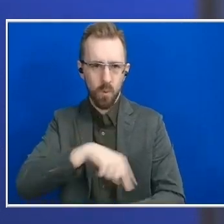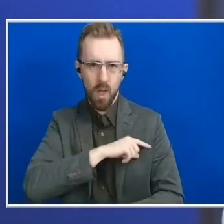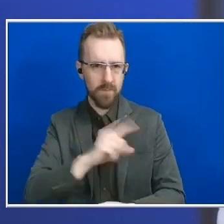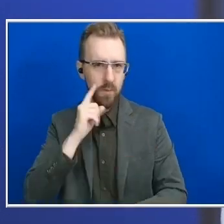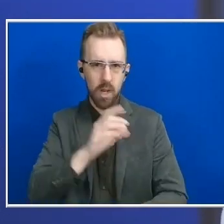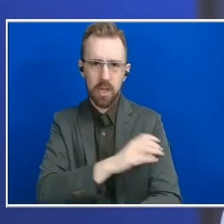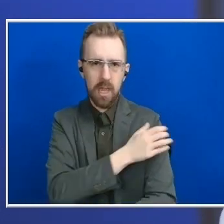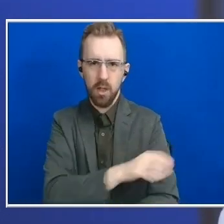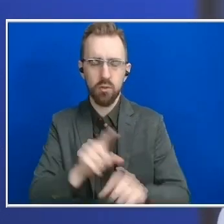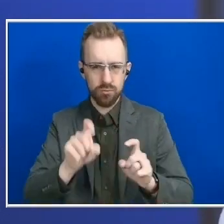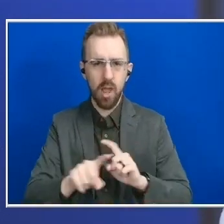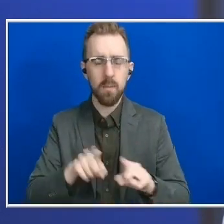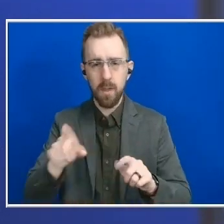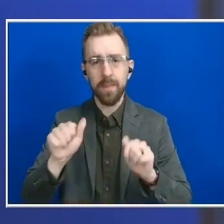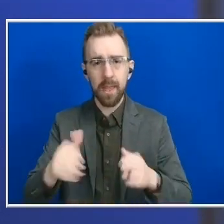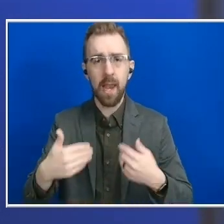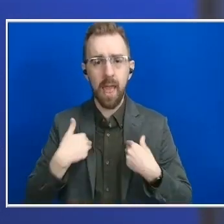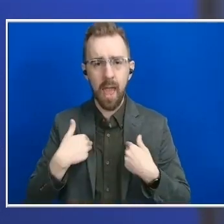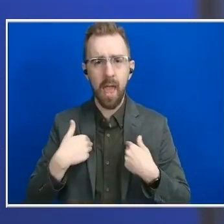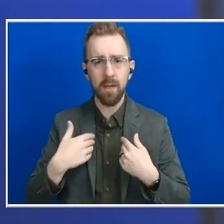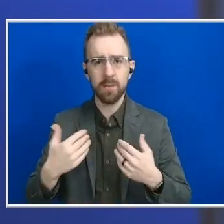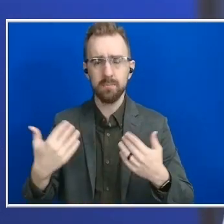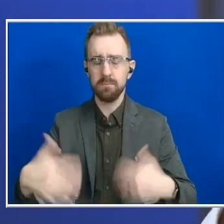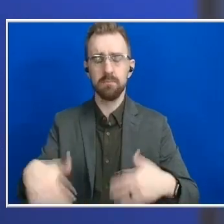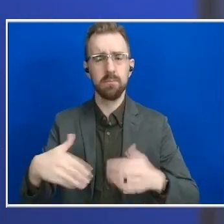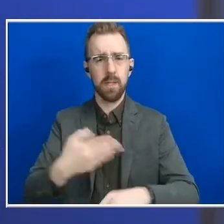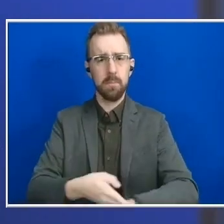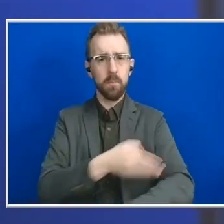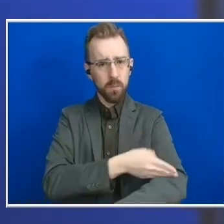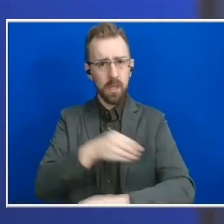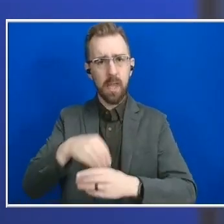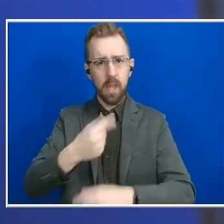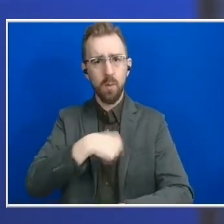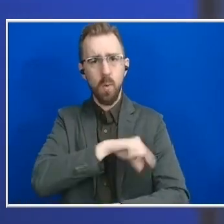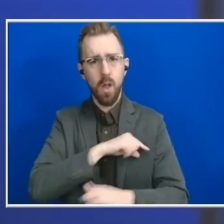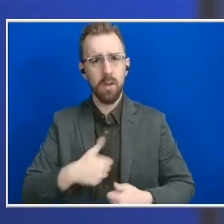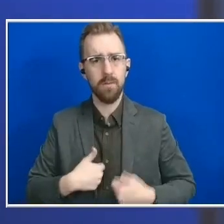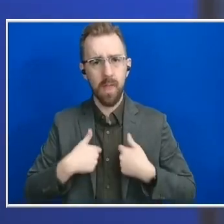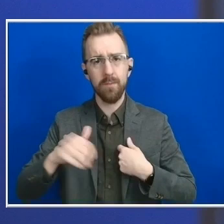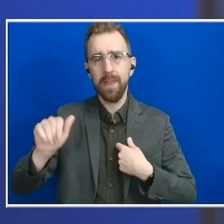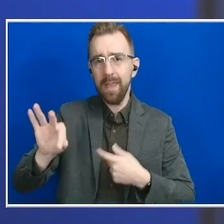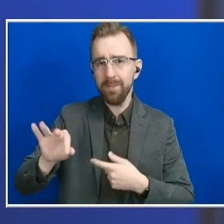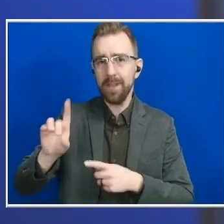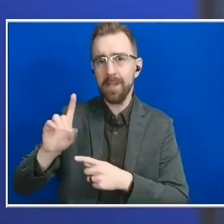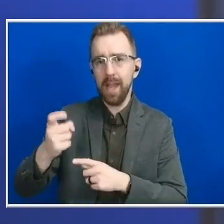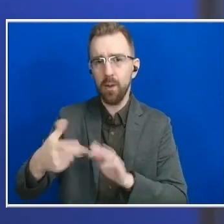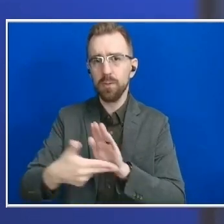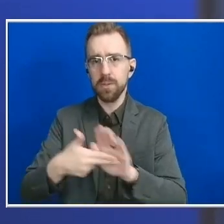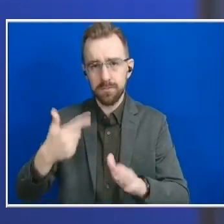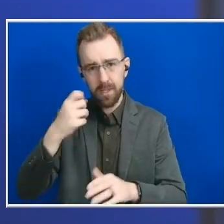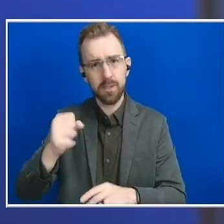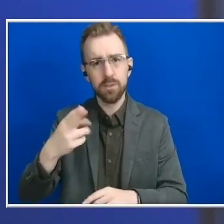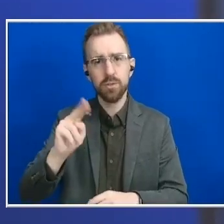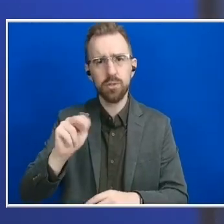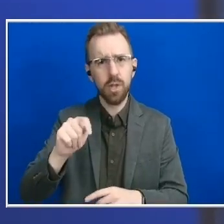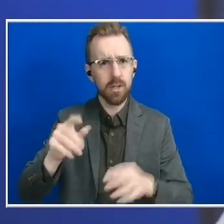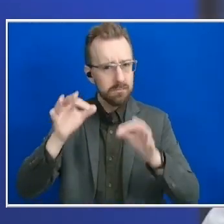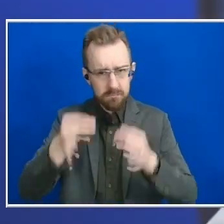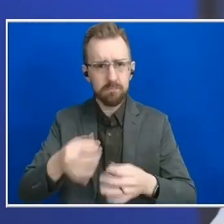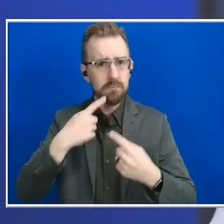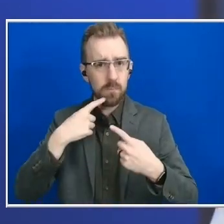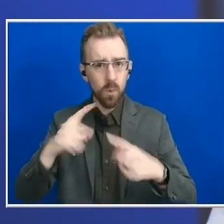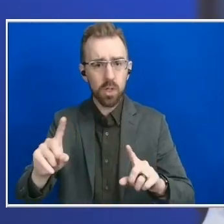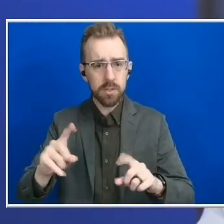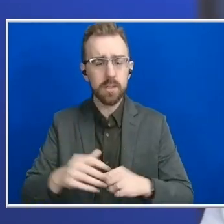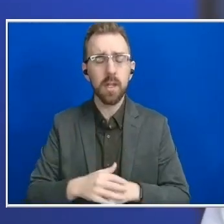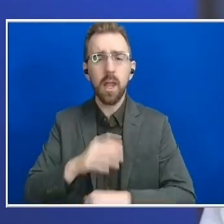have outstanding improvement in their quality of life if the diagnosis is made, because the shunt absolutely works. The clinical trial is